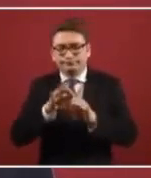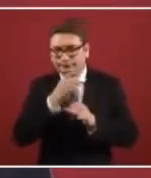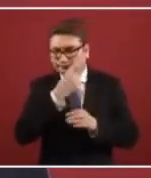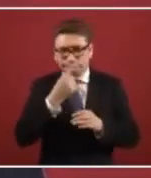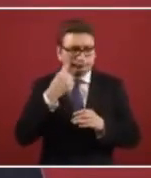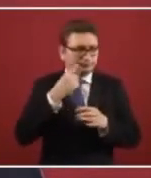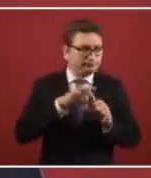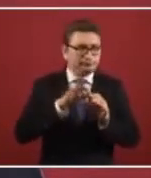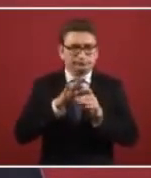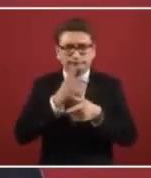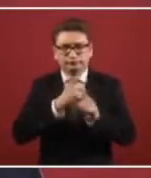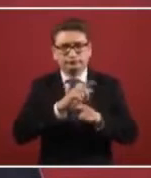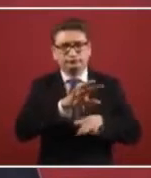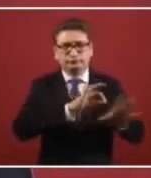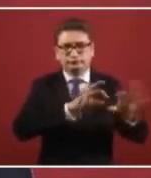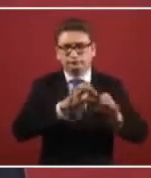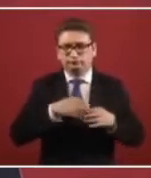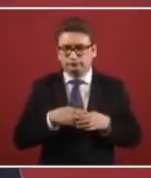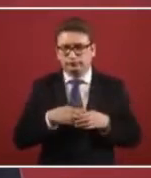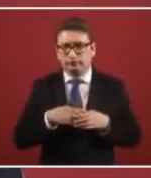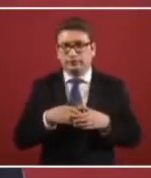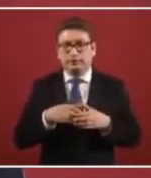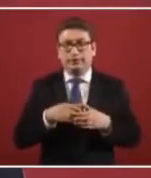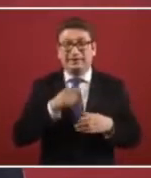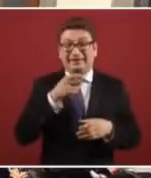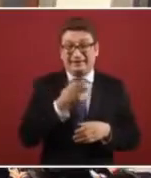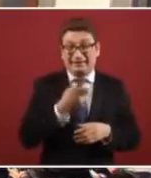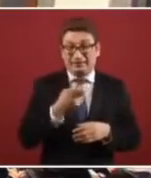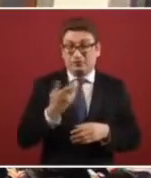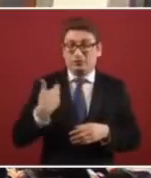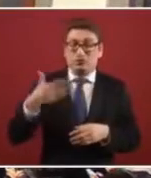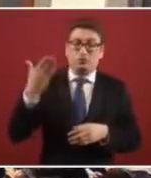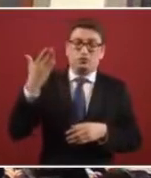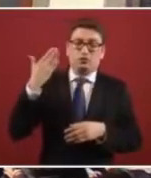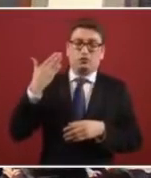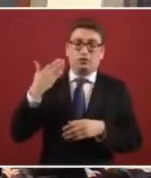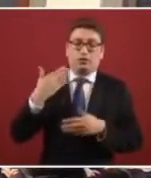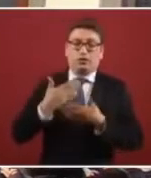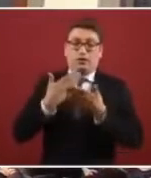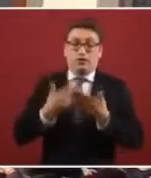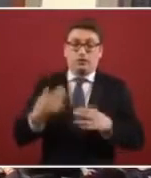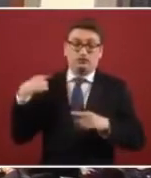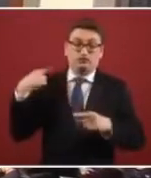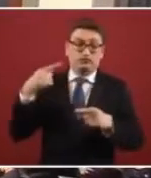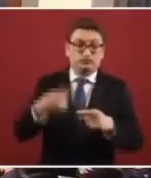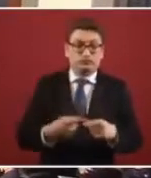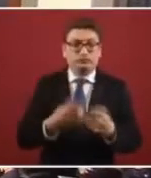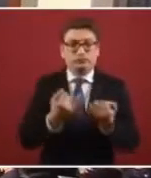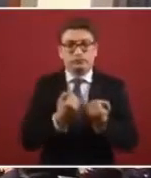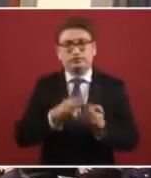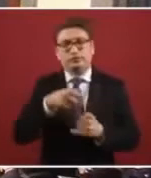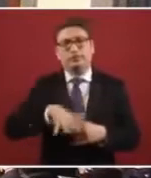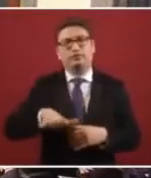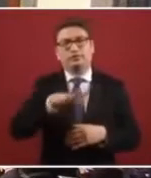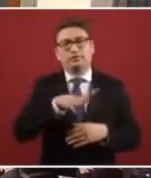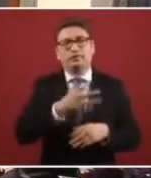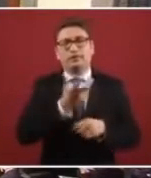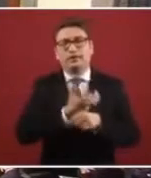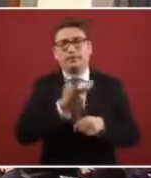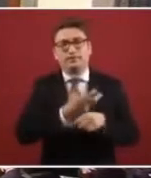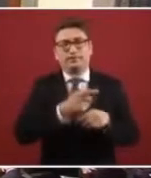desert-like mayors and and as of now they have